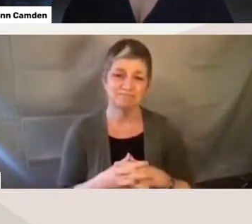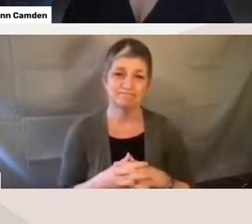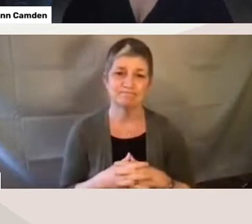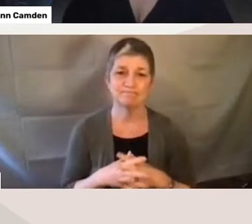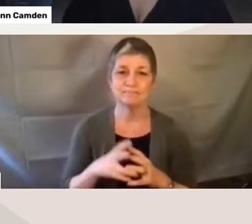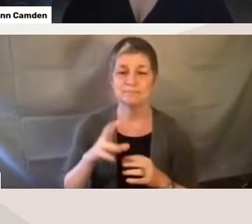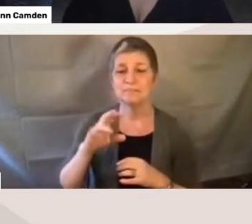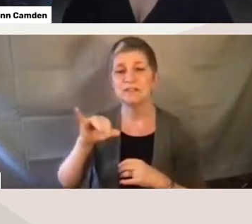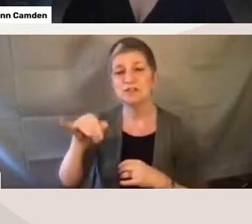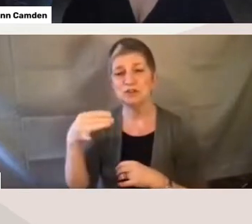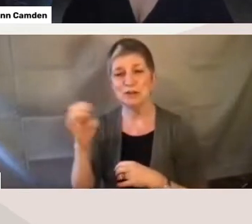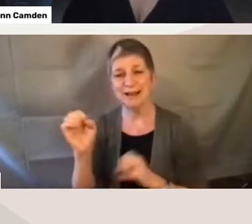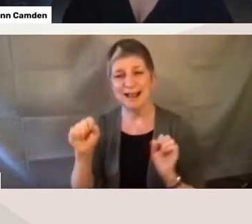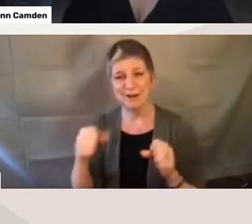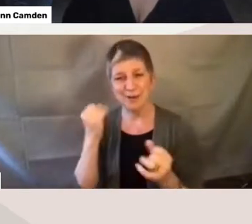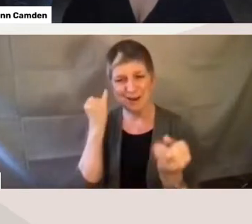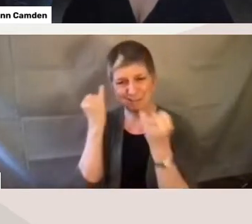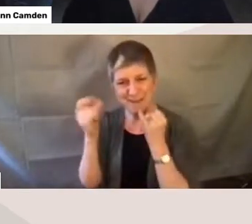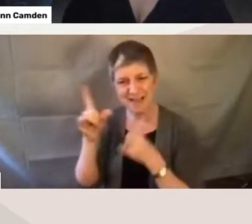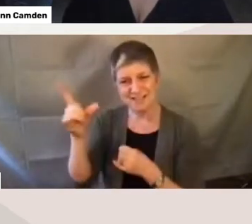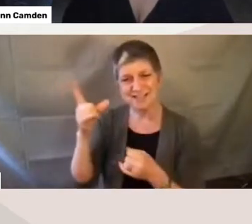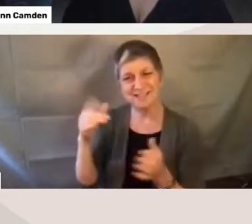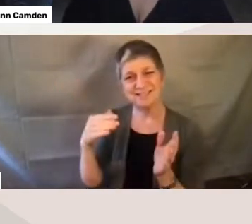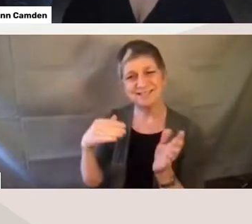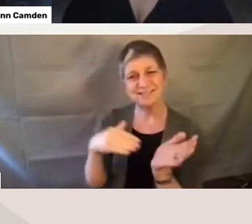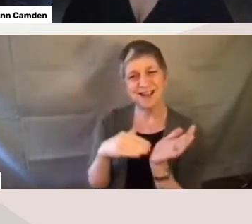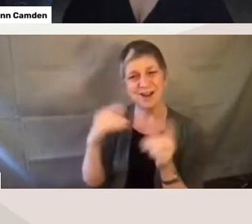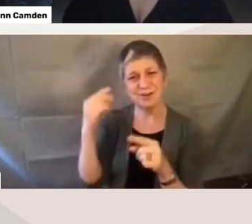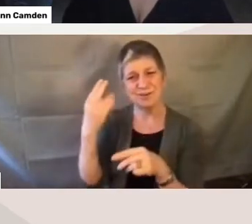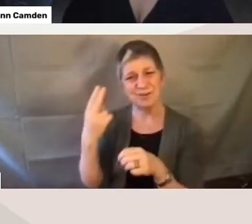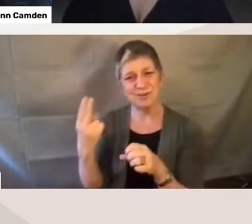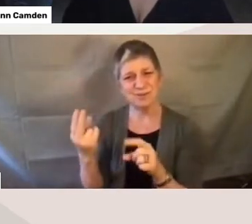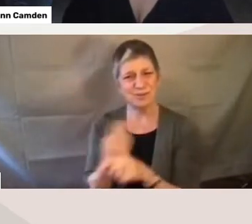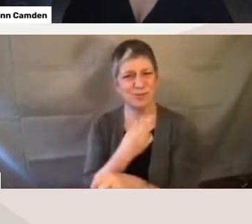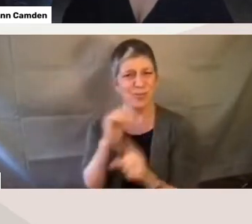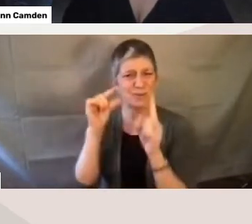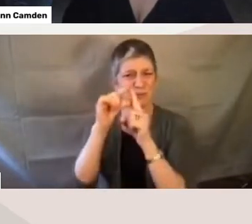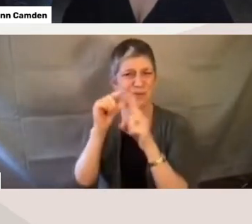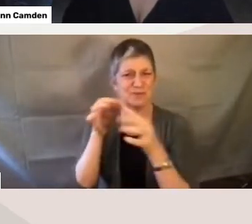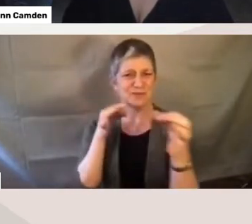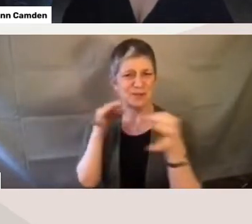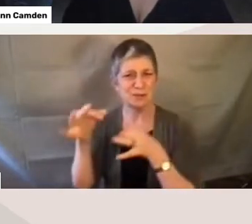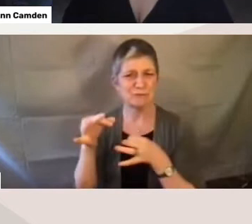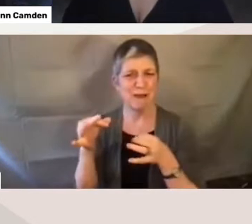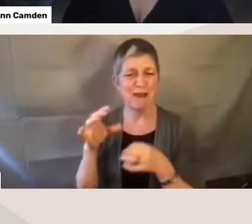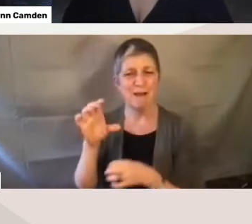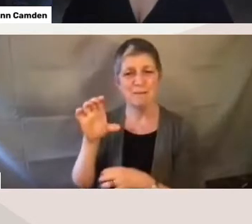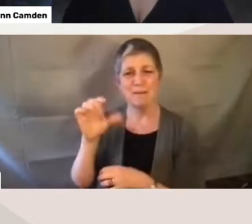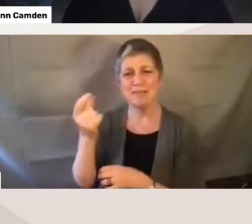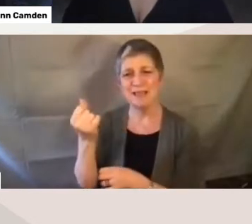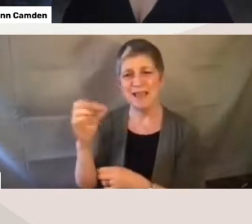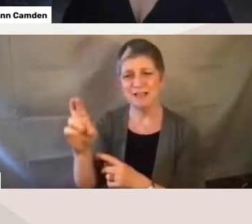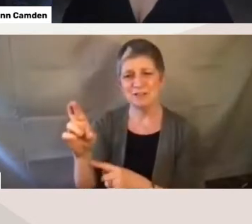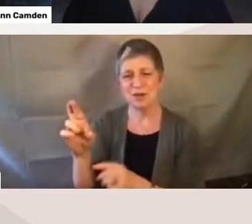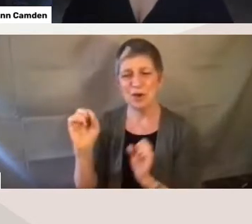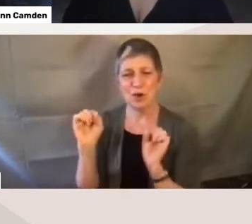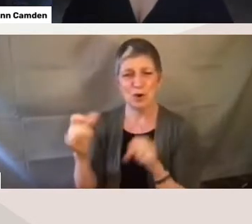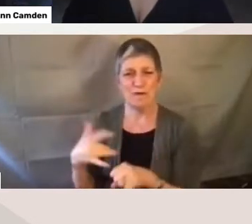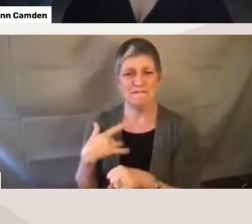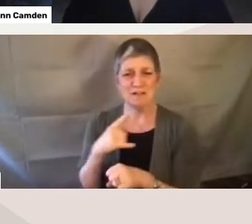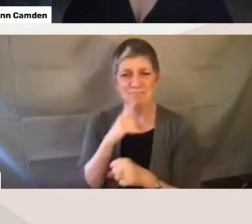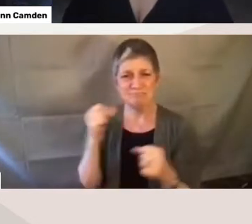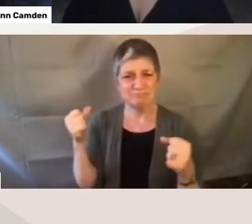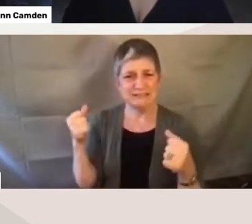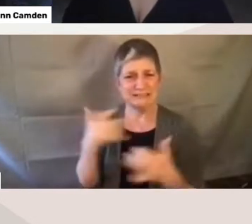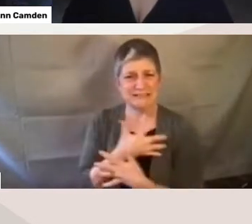Yeah, I can imagine hearing your doctor use those kinds of words to describe the cancer could feel really scary